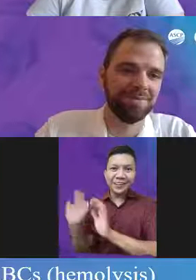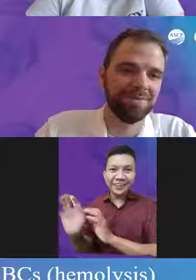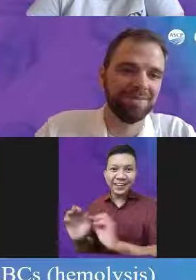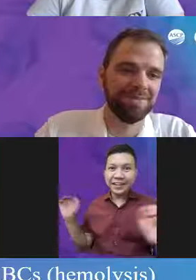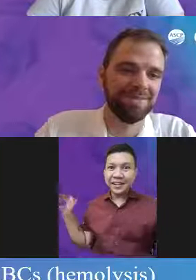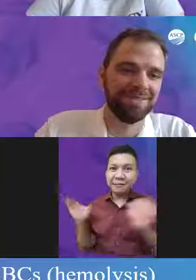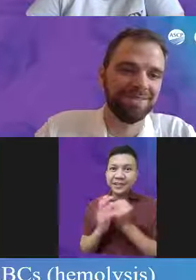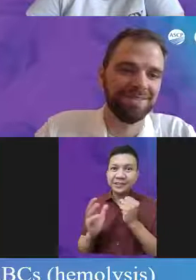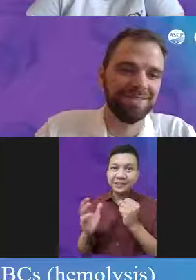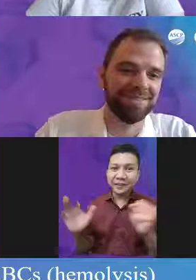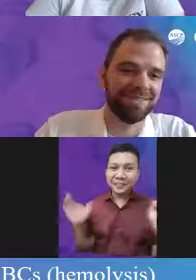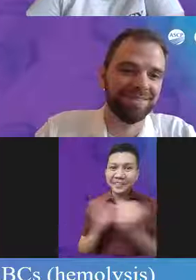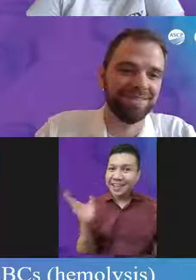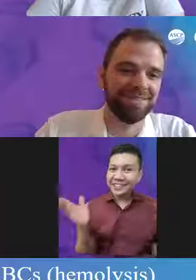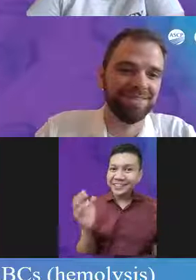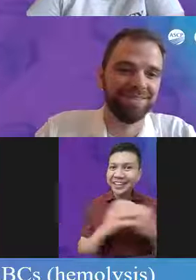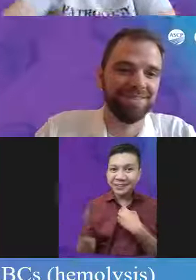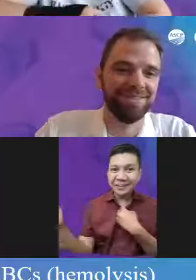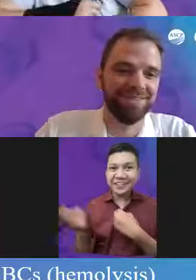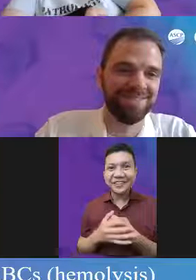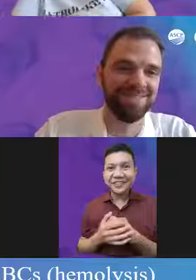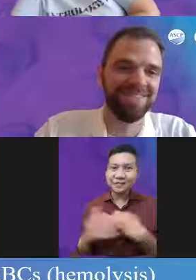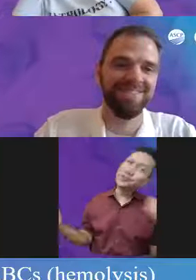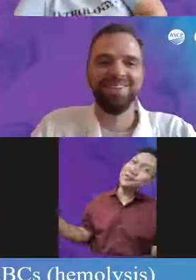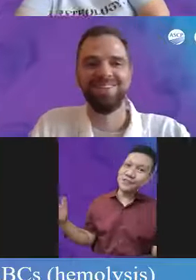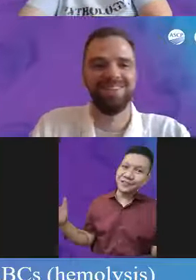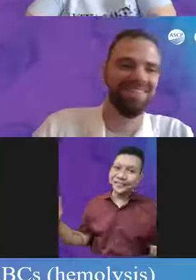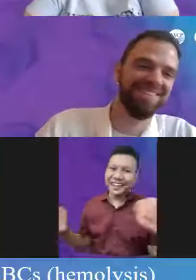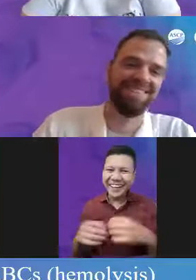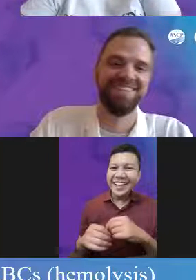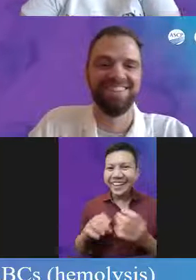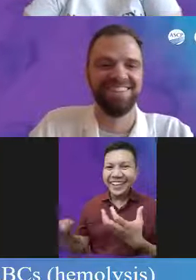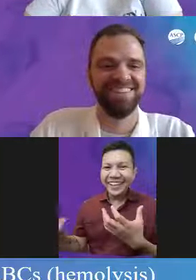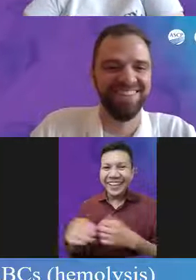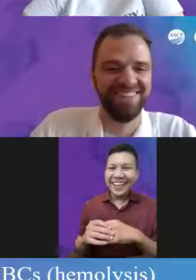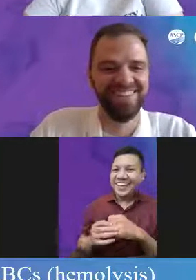just moving. And then when it's slashed, it moves.